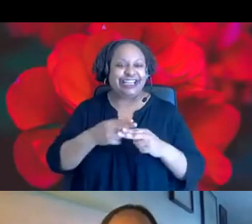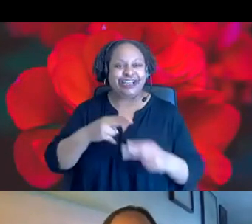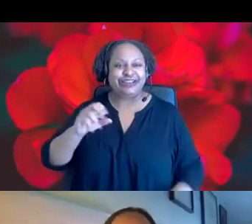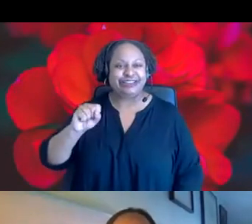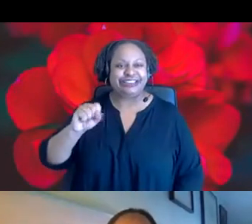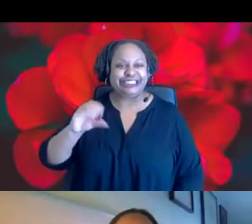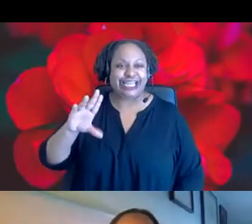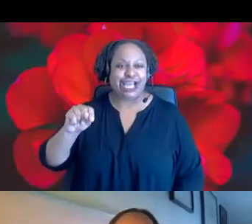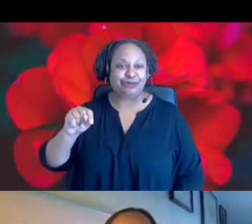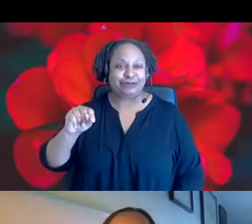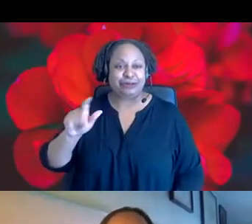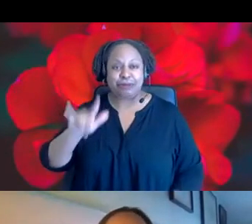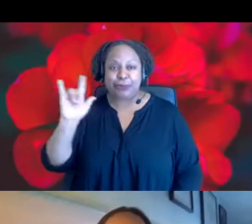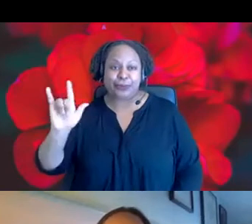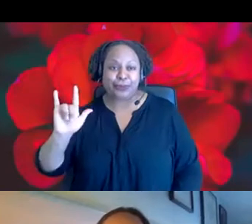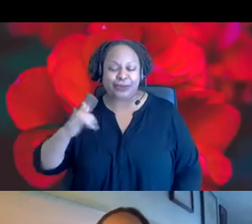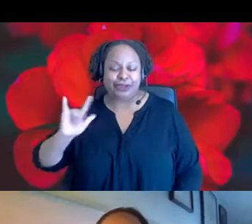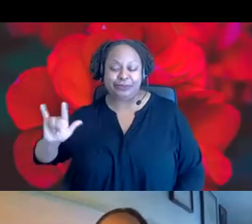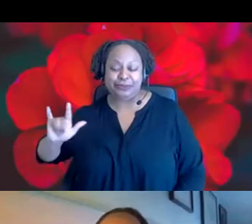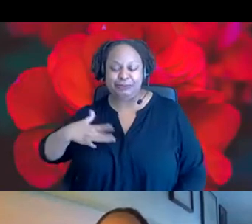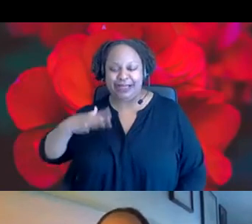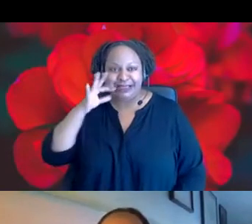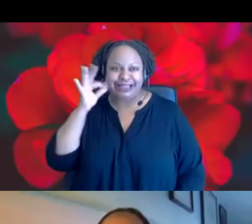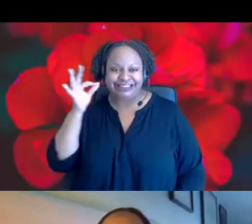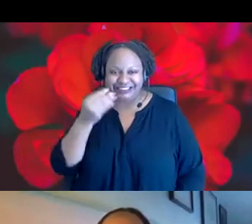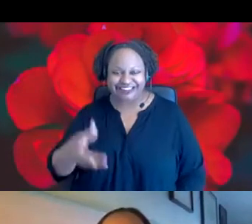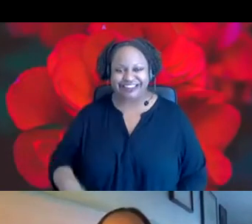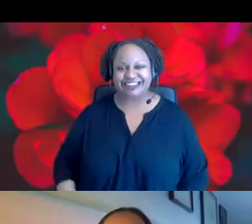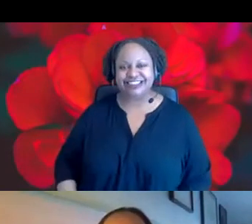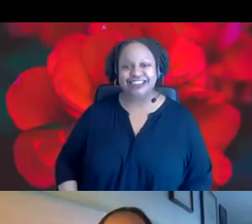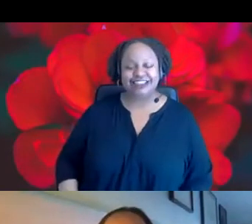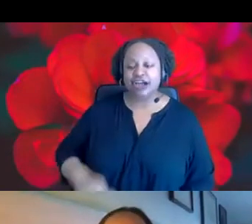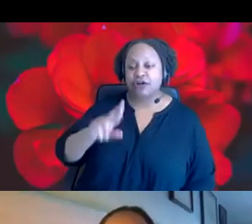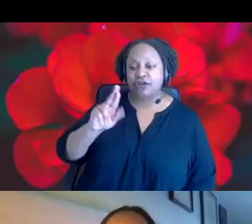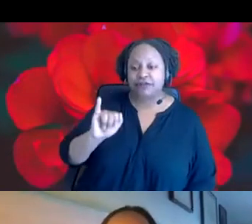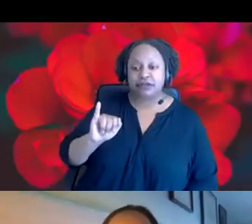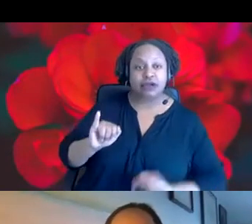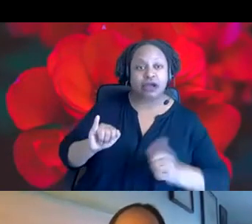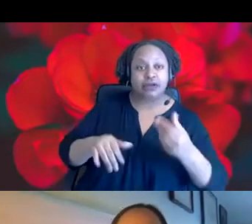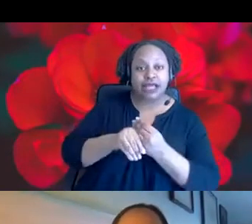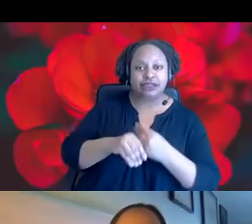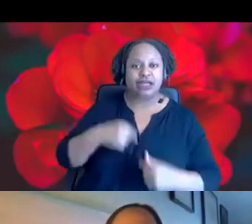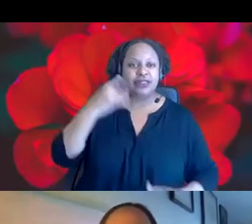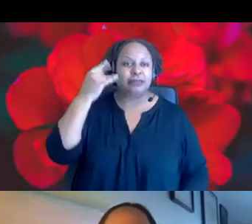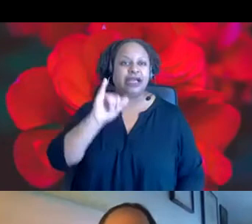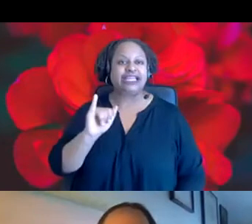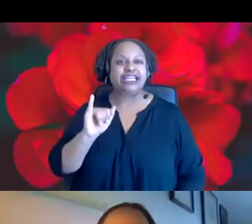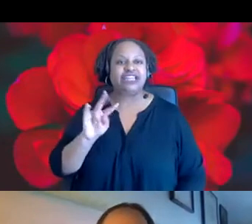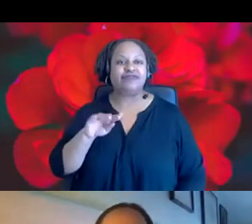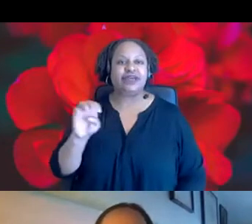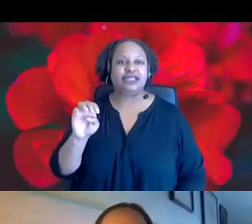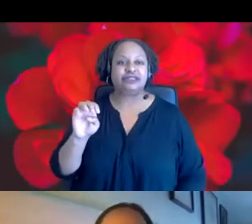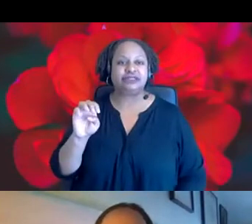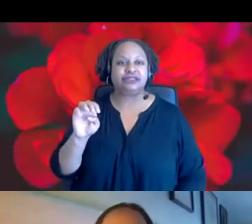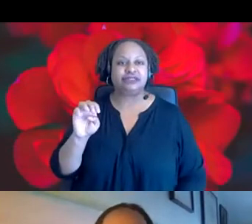Does anyone want to pick up on that at all? Yeah, I'm reminded of Yvette Nolan's teaching to me that